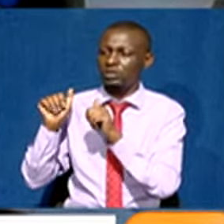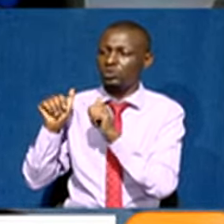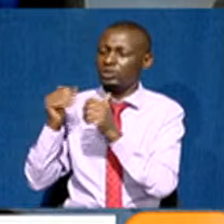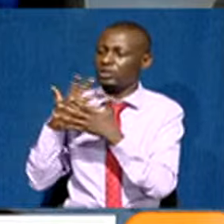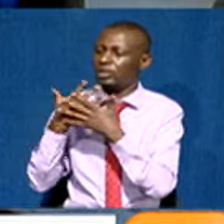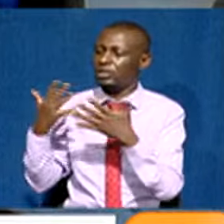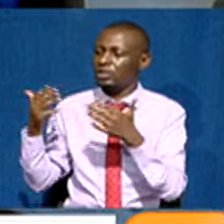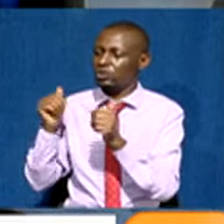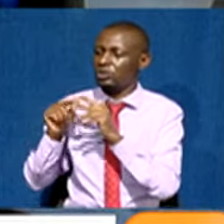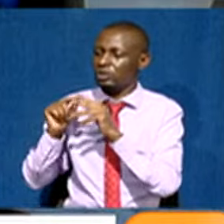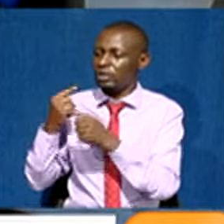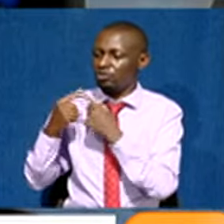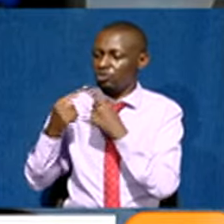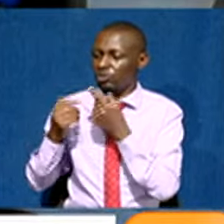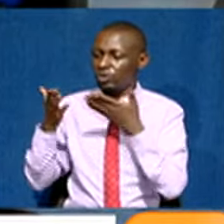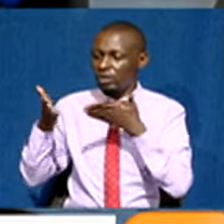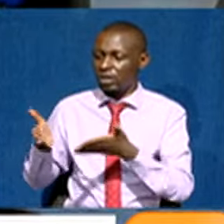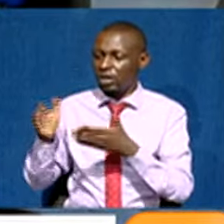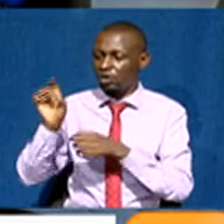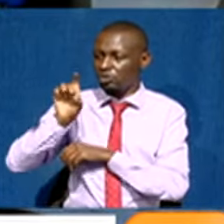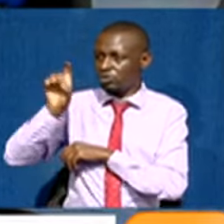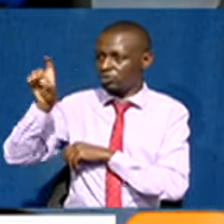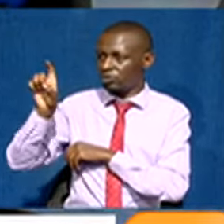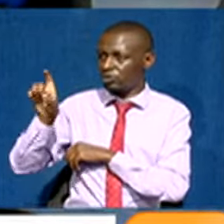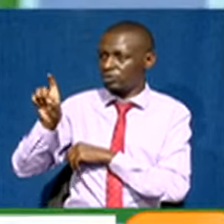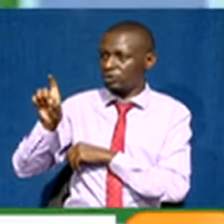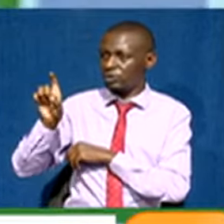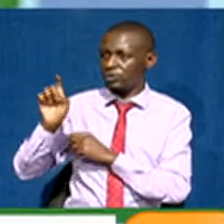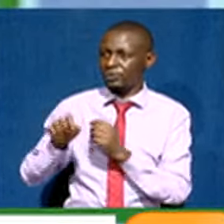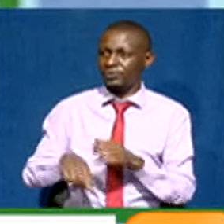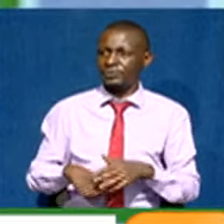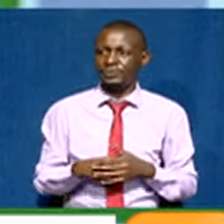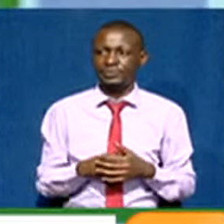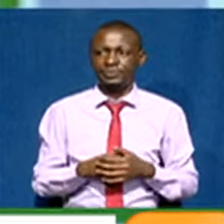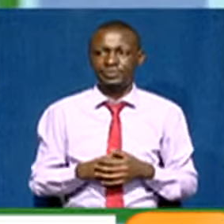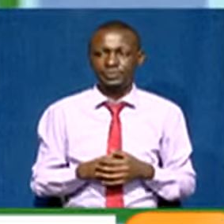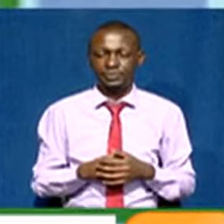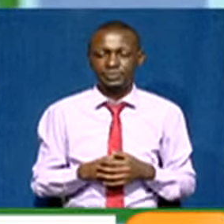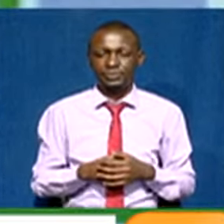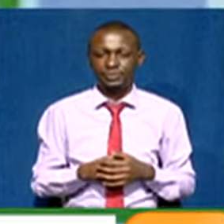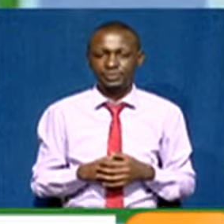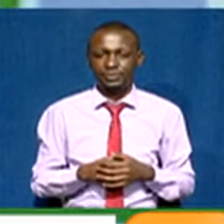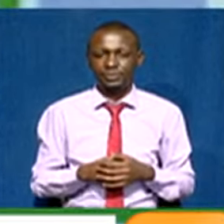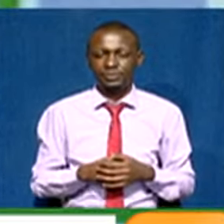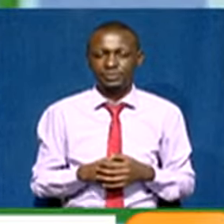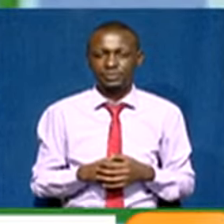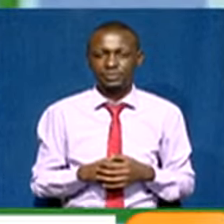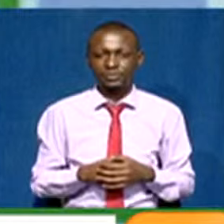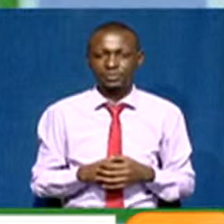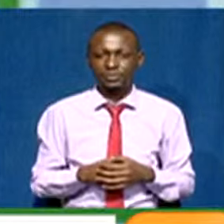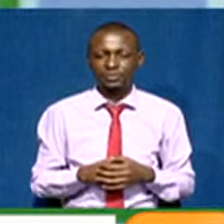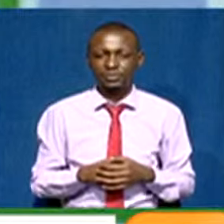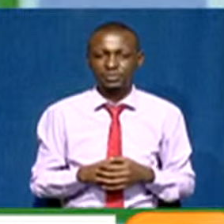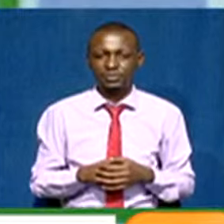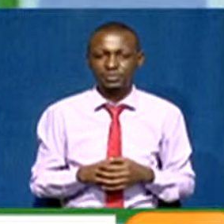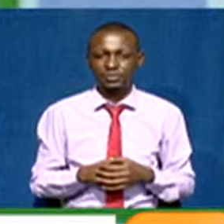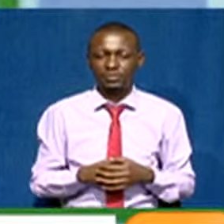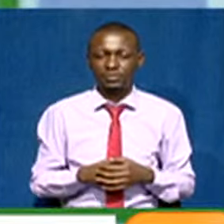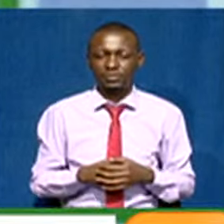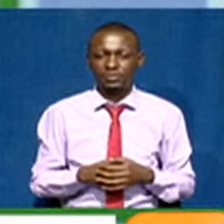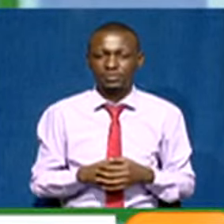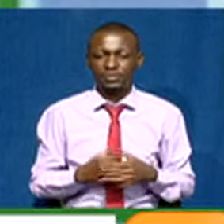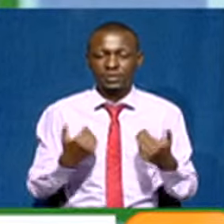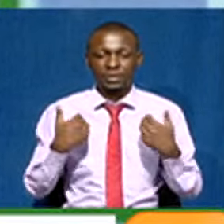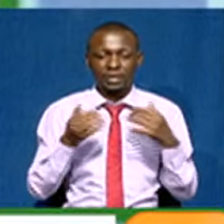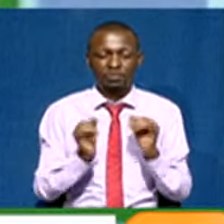out this year? Right. We have really looked at now bringing in the new